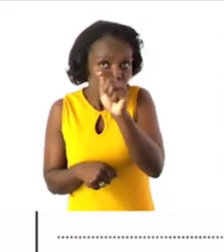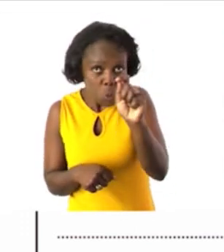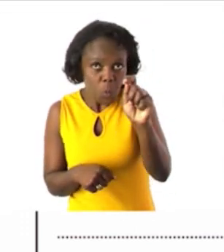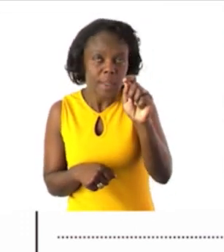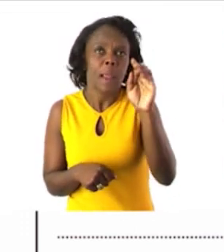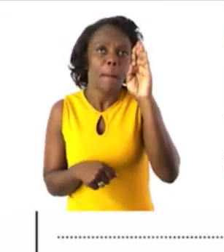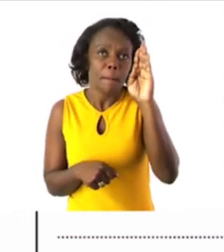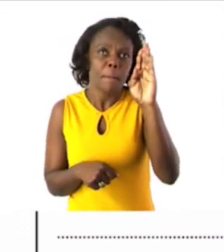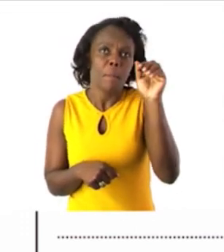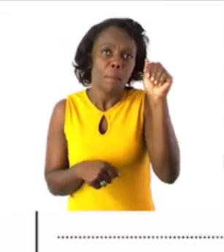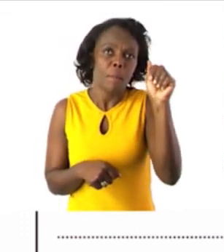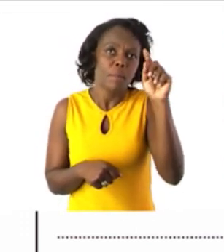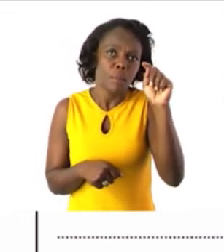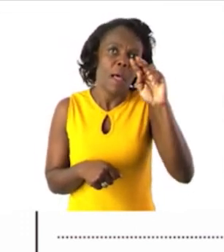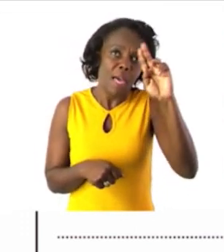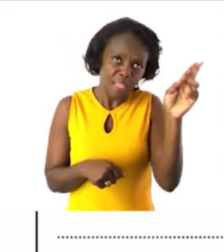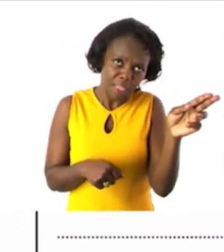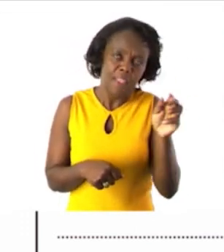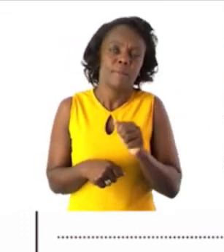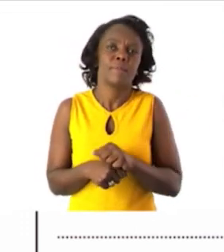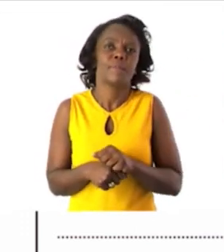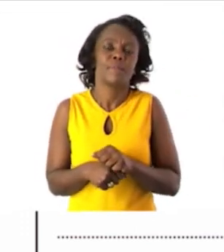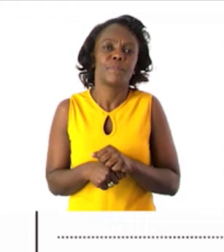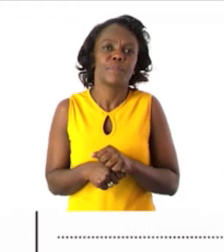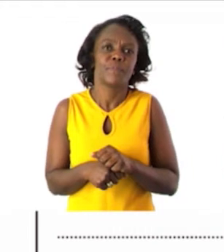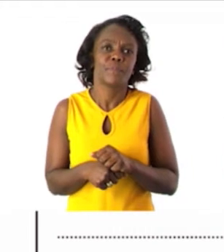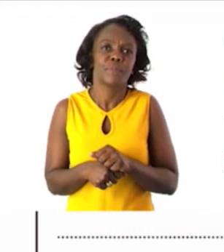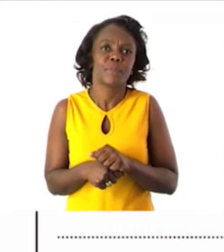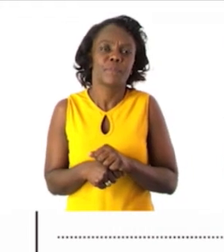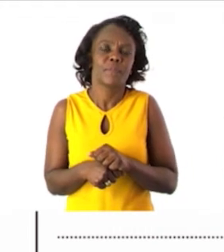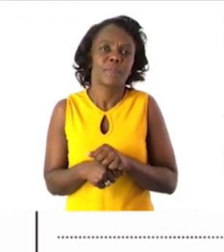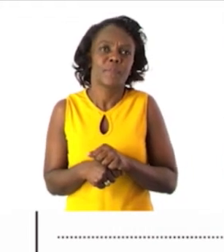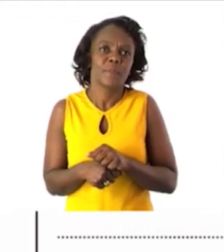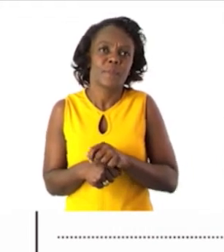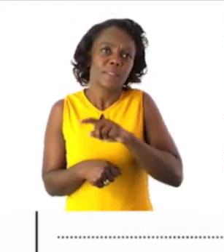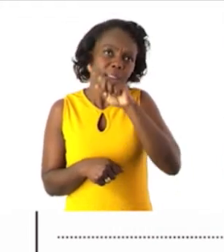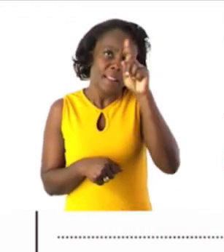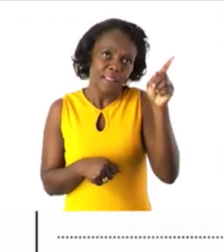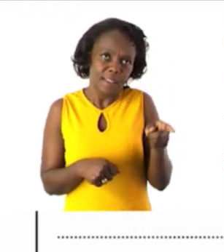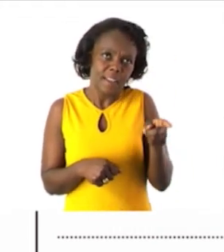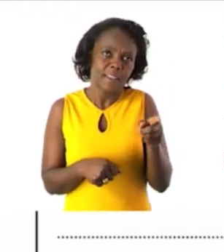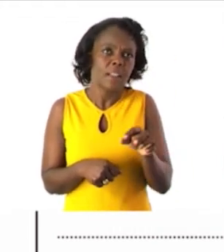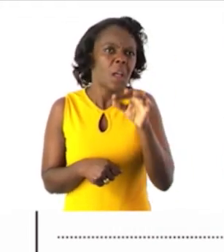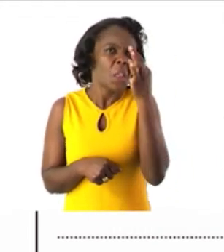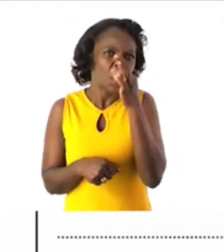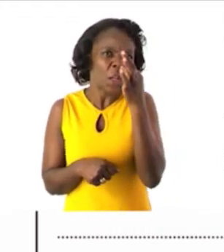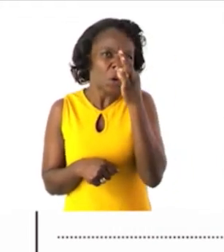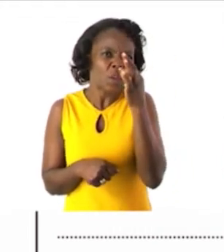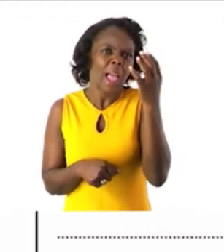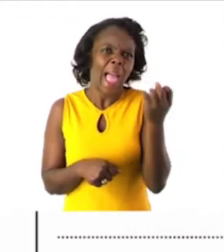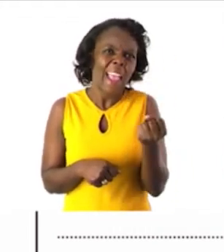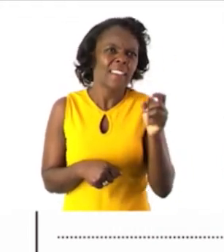a, thank you very much. It's taking a bath. Thank you. You are really doing this. This is